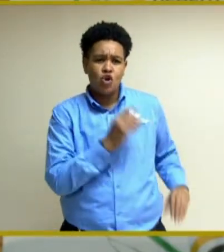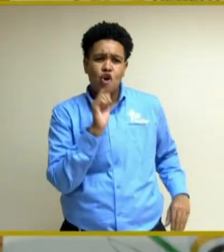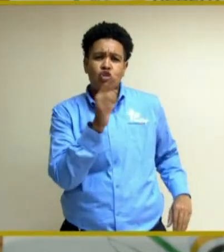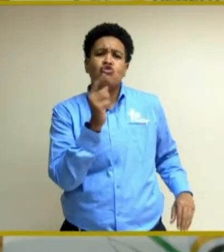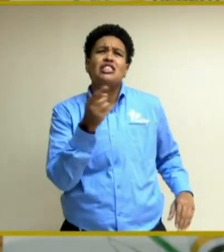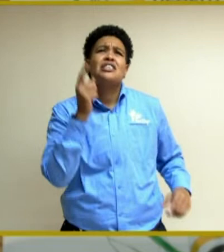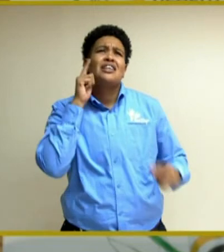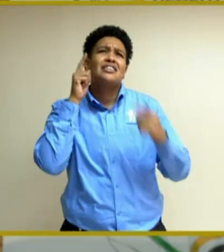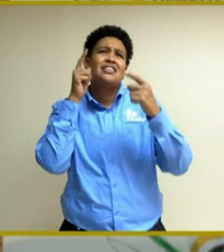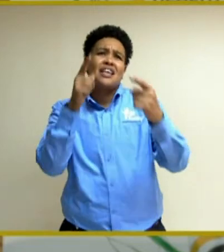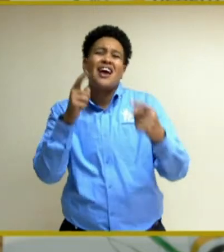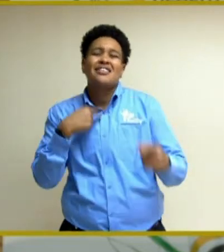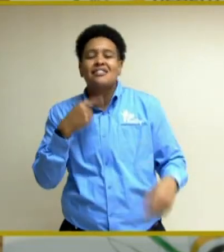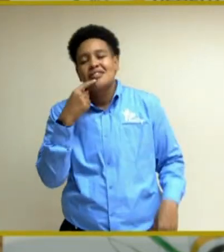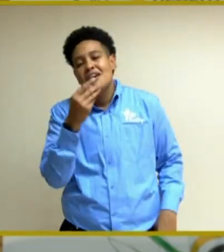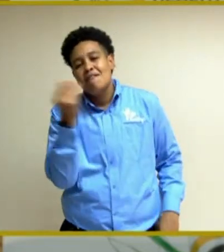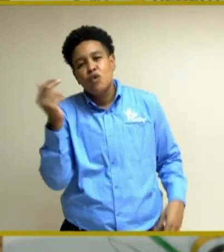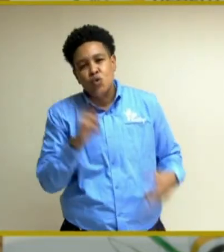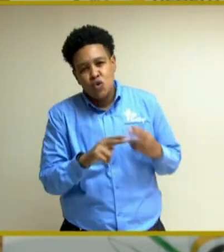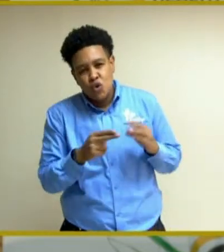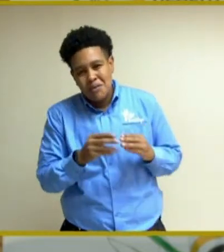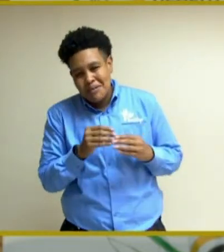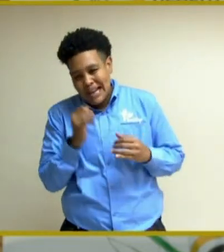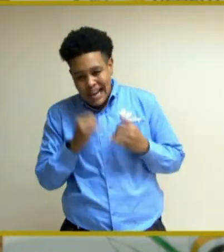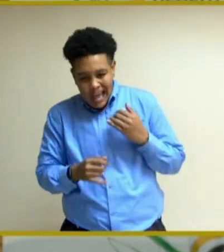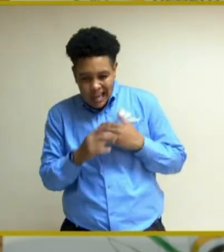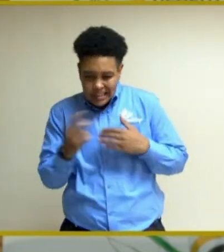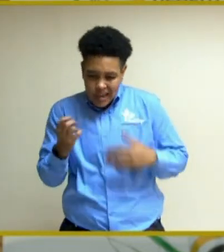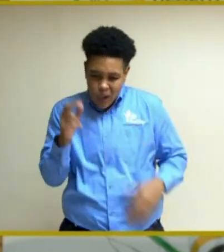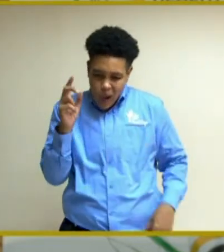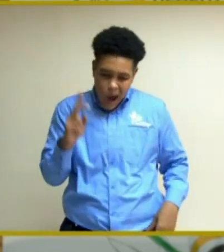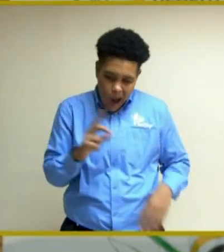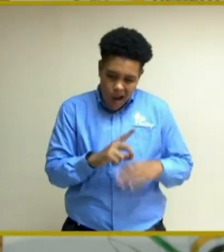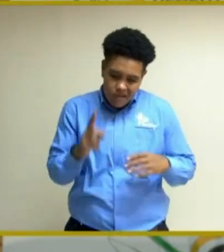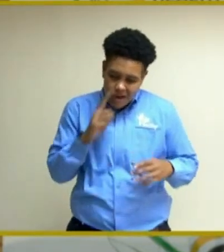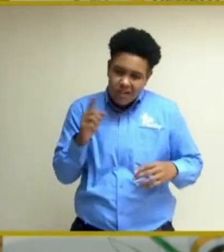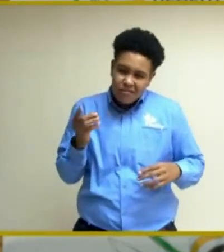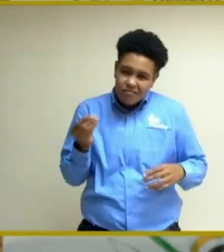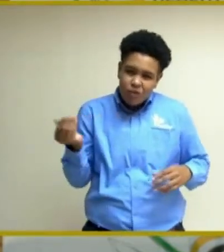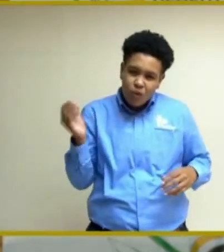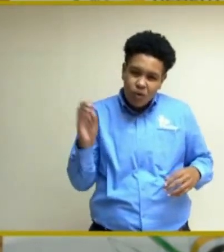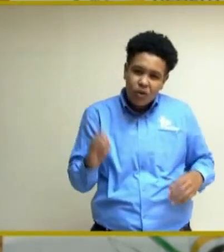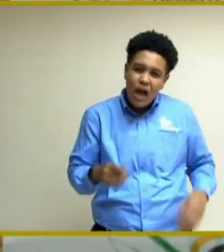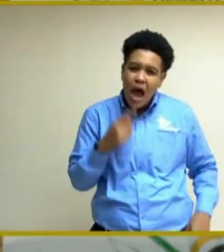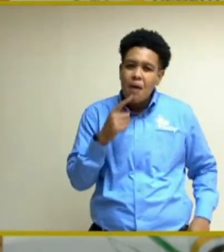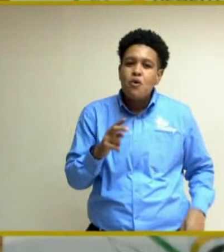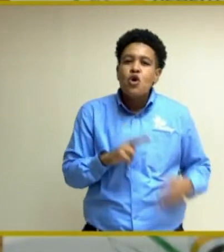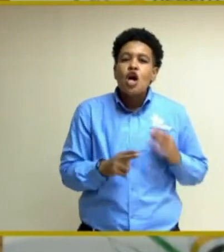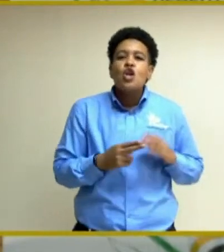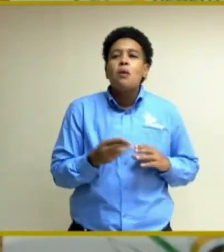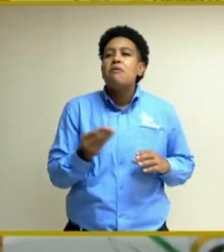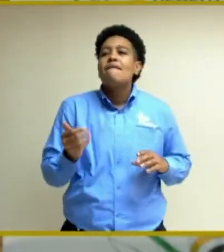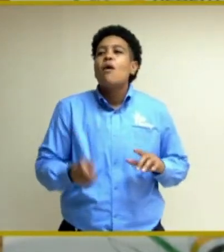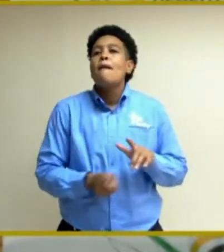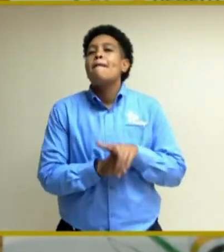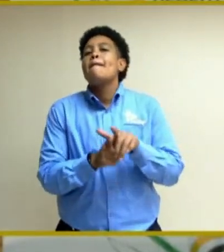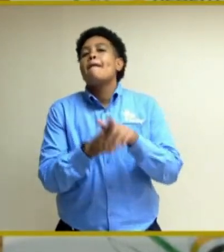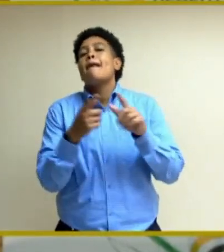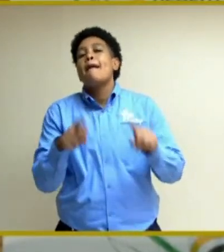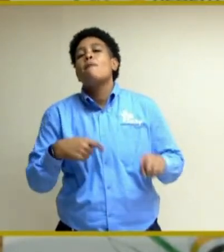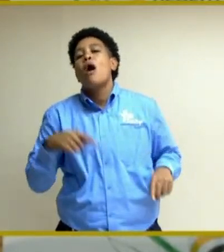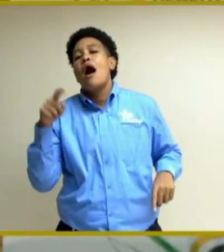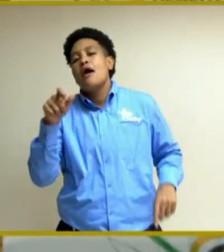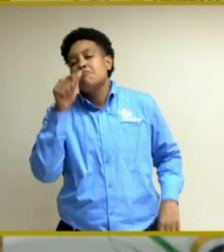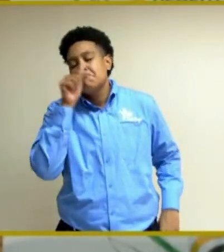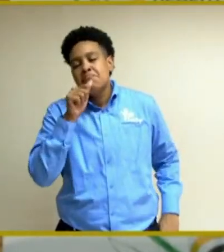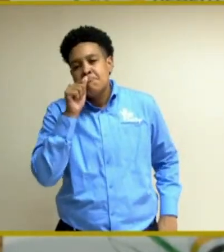different numbers over the last day or half a day, because the numbers took a little while to come in, and we crave